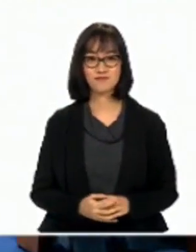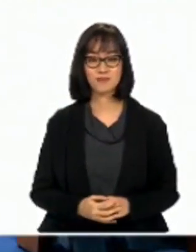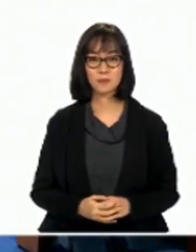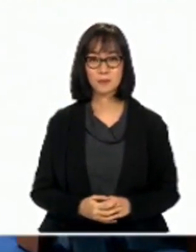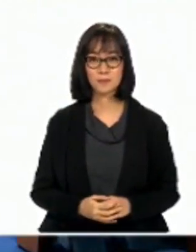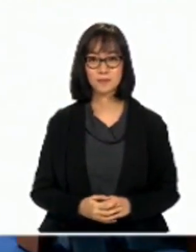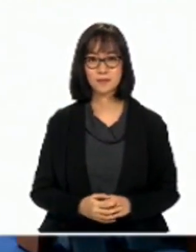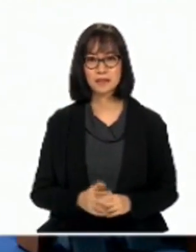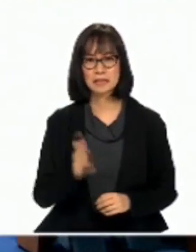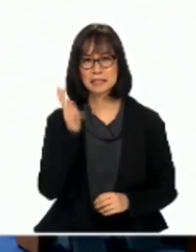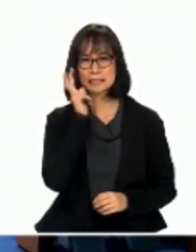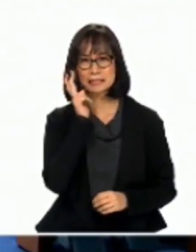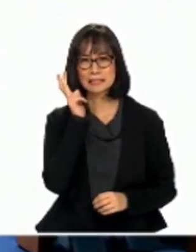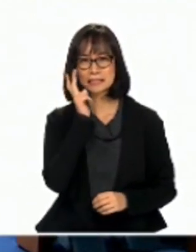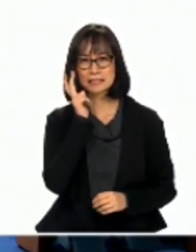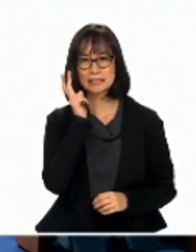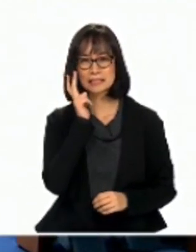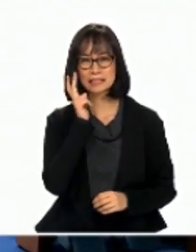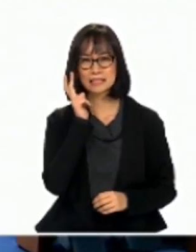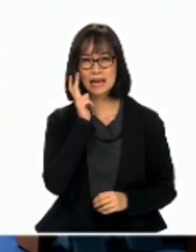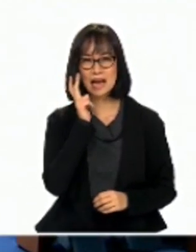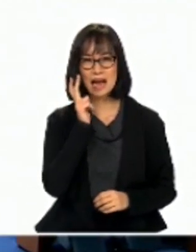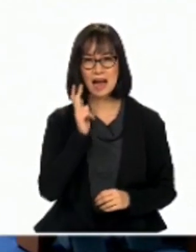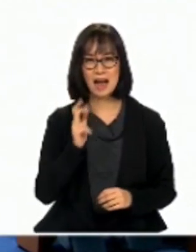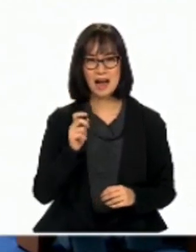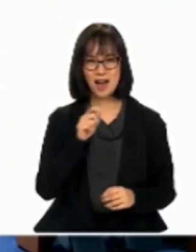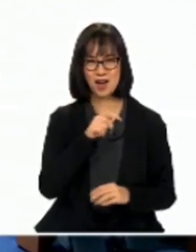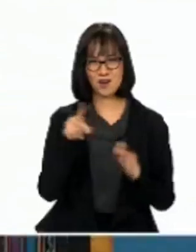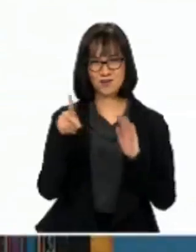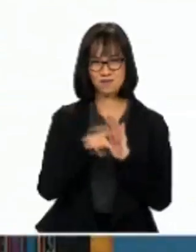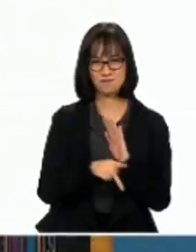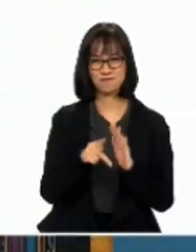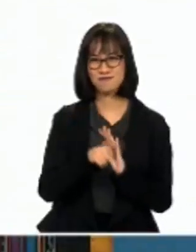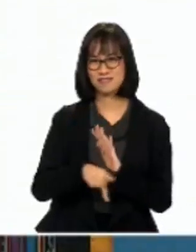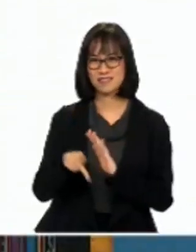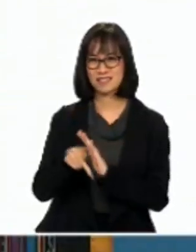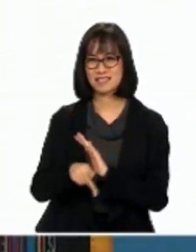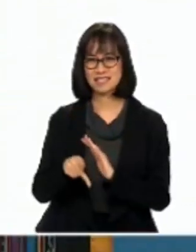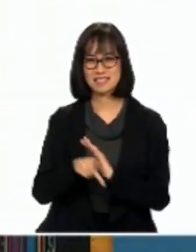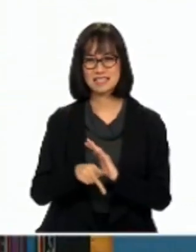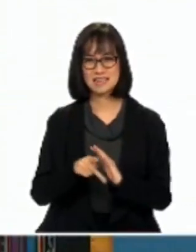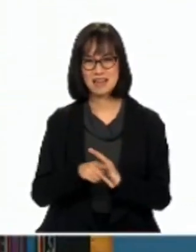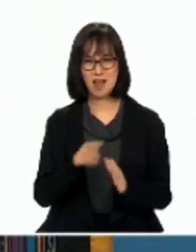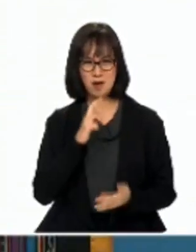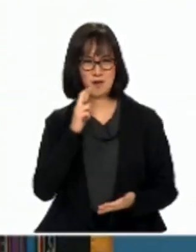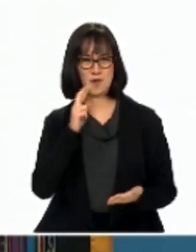Duterte, extrajudicial killing. Report to the ICC.